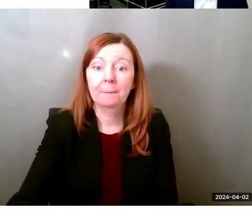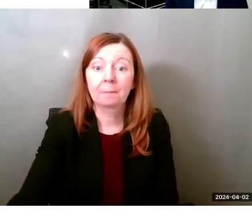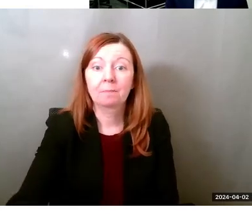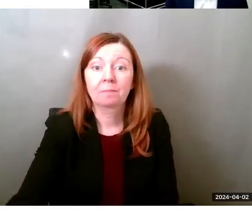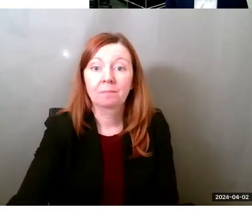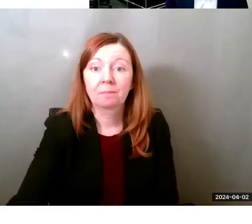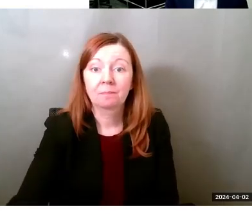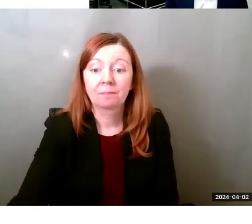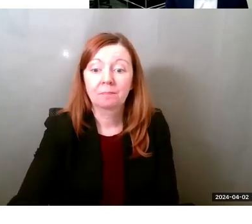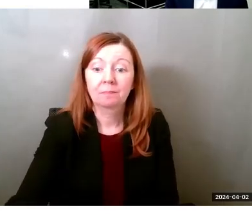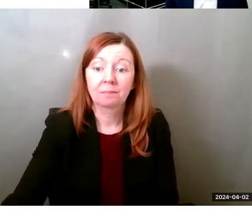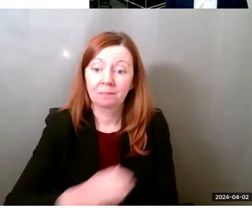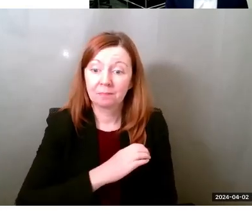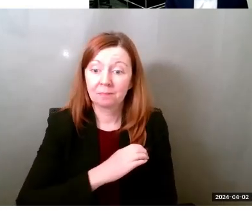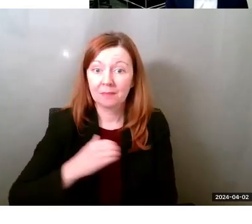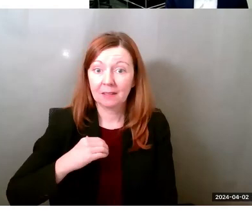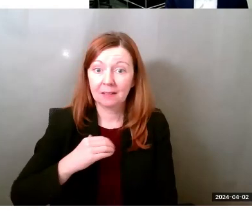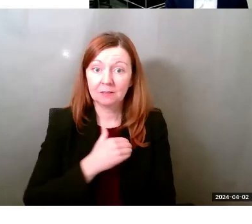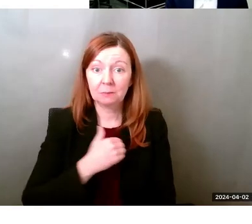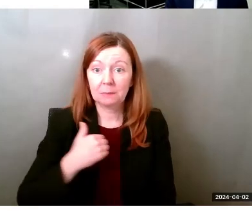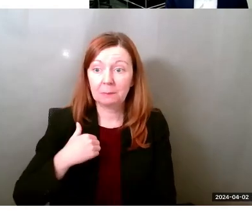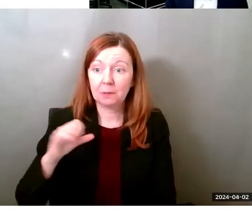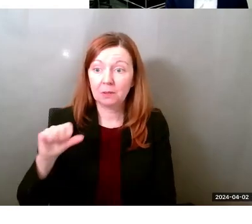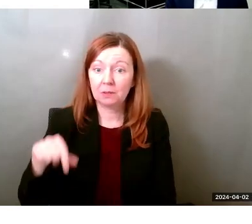Is Councilmember School is still on the line?